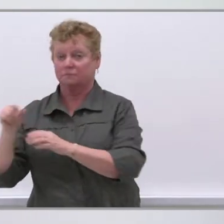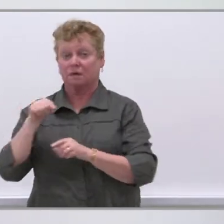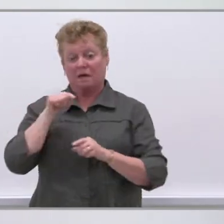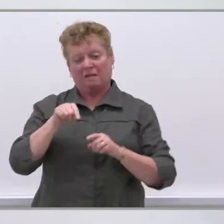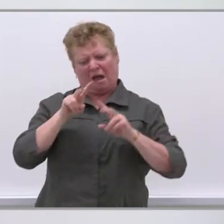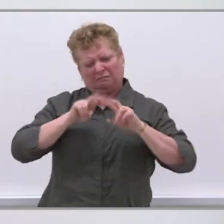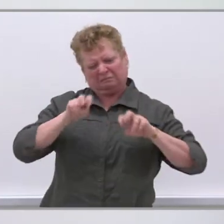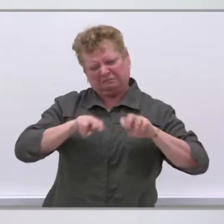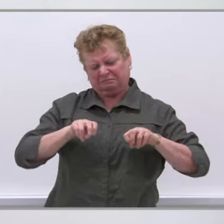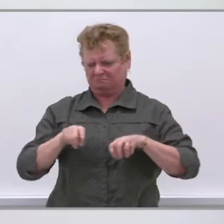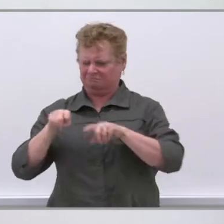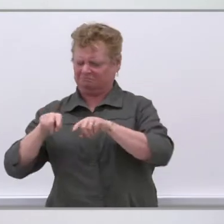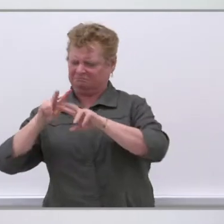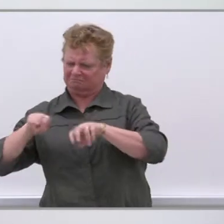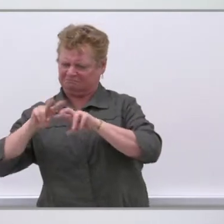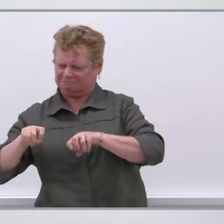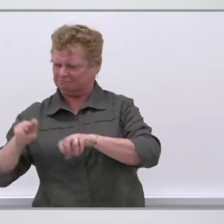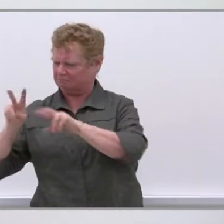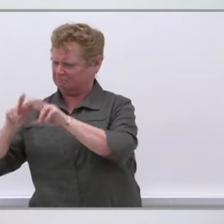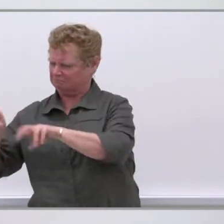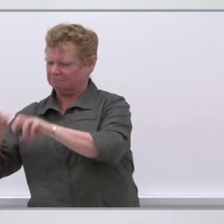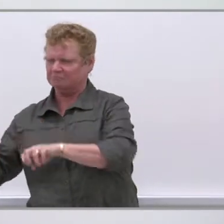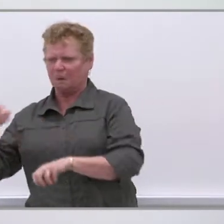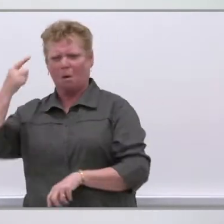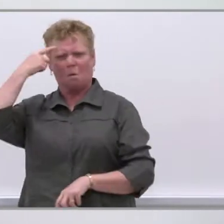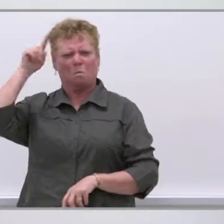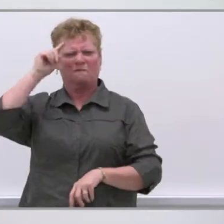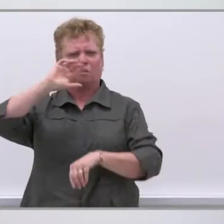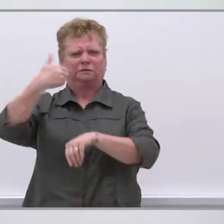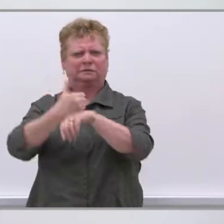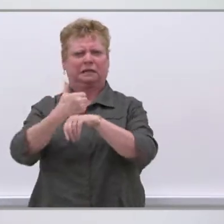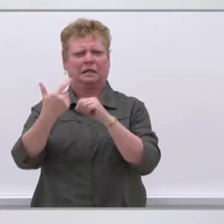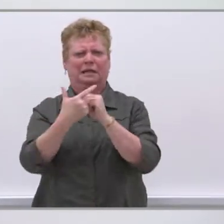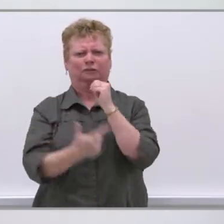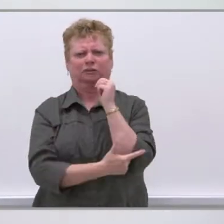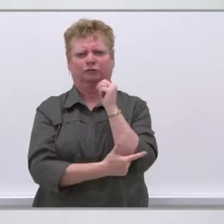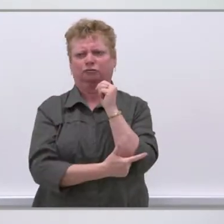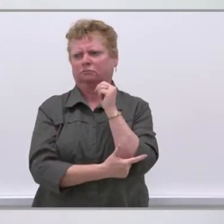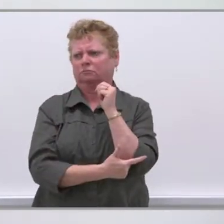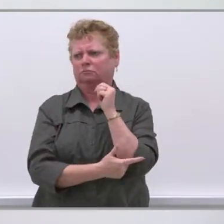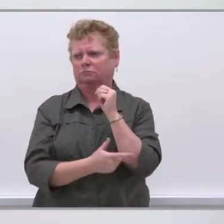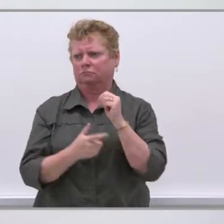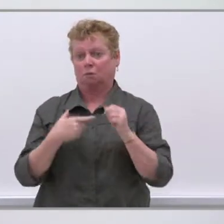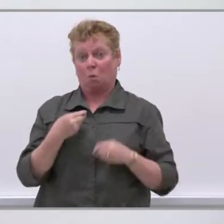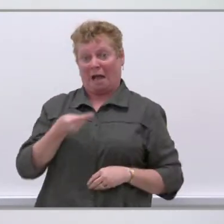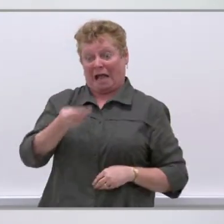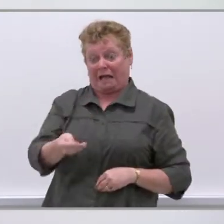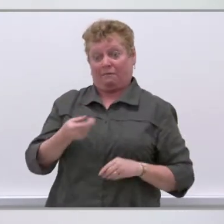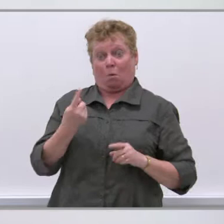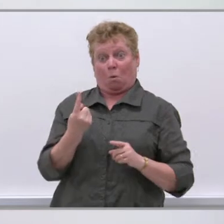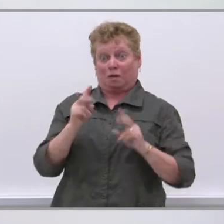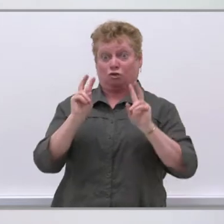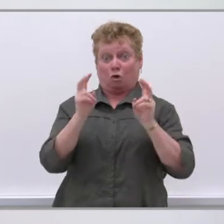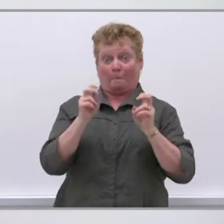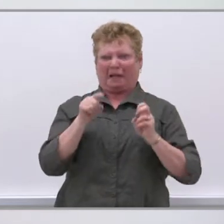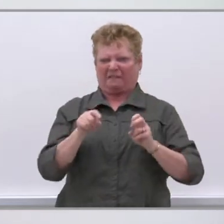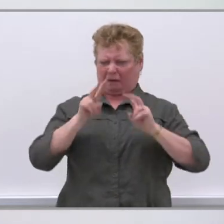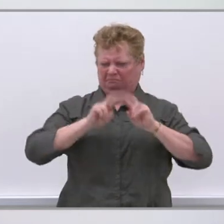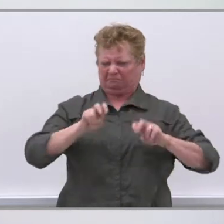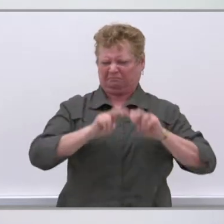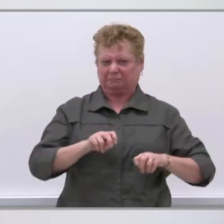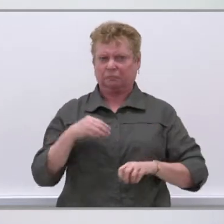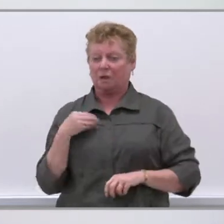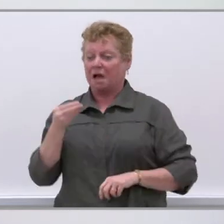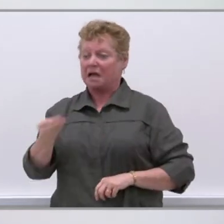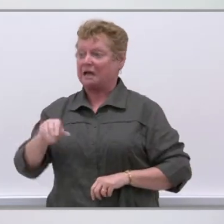the purpose of the legislation from the topic area that we gave them. So here